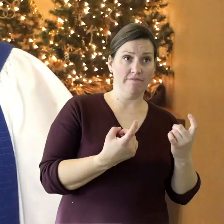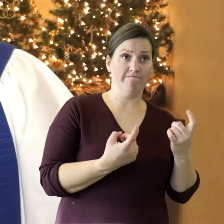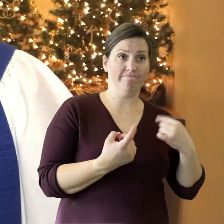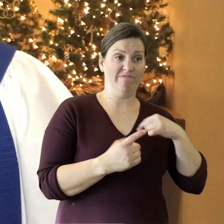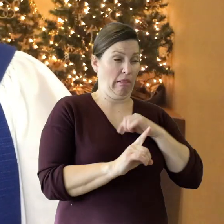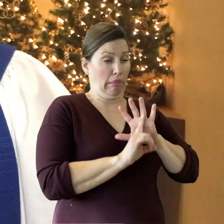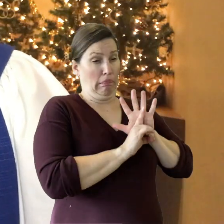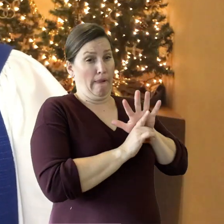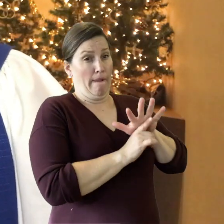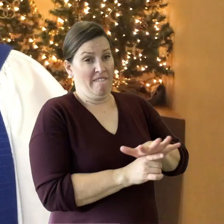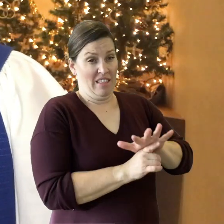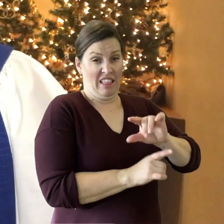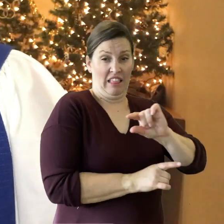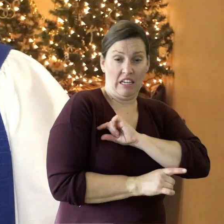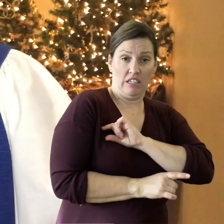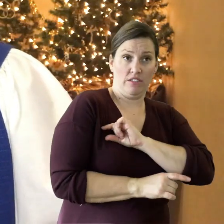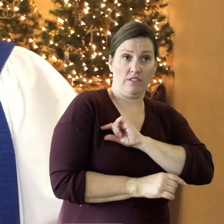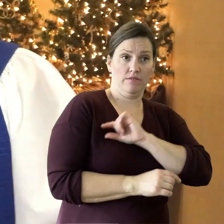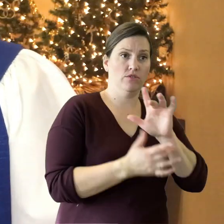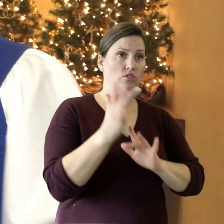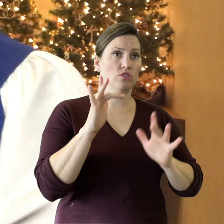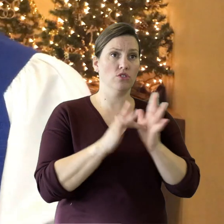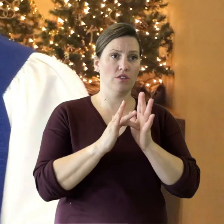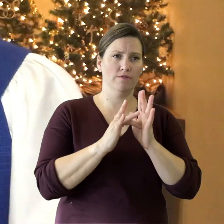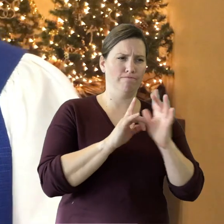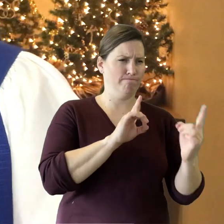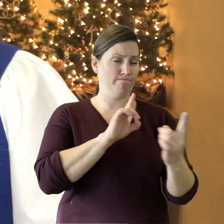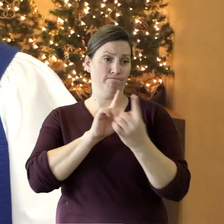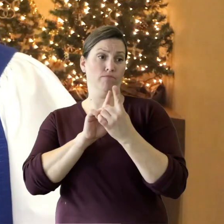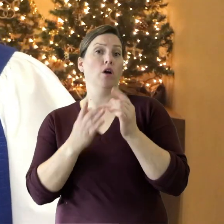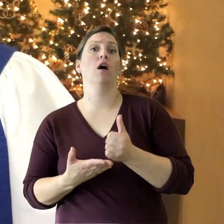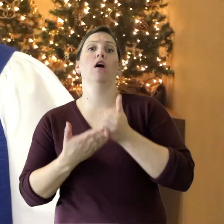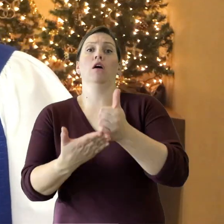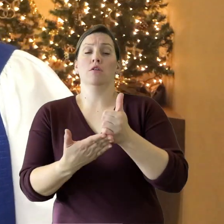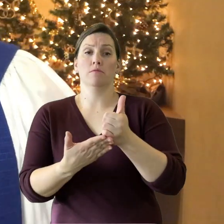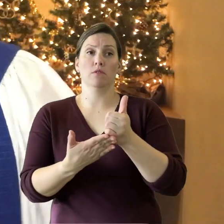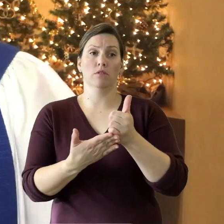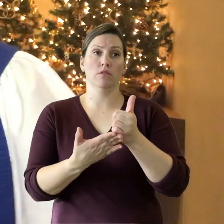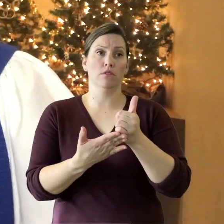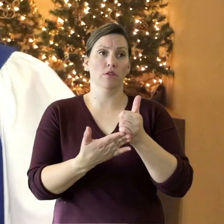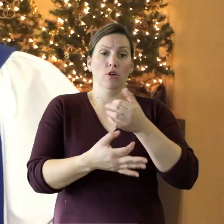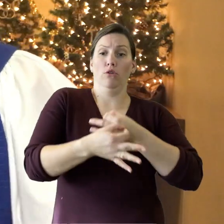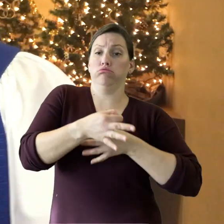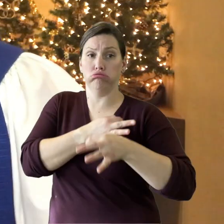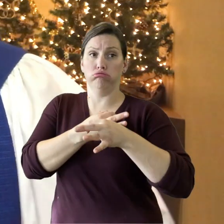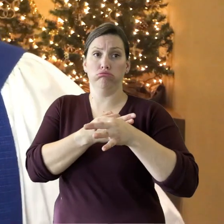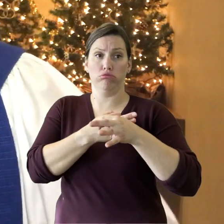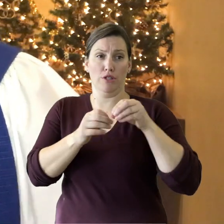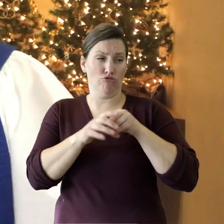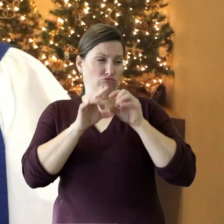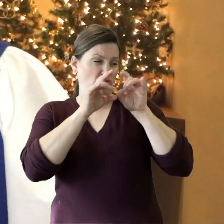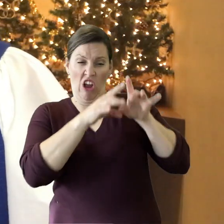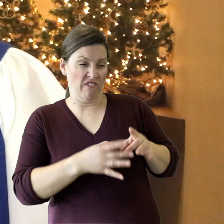and we were crushed in our guilt, Jesus comes to our aid. He takes our place under those